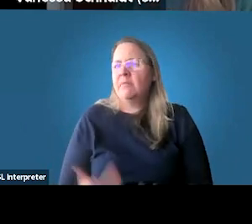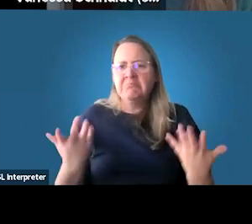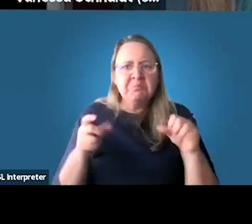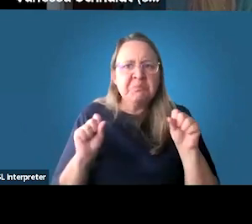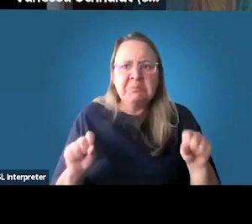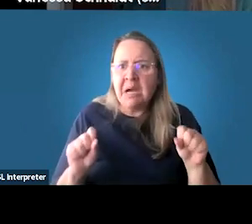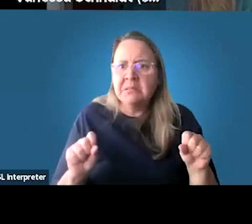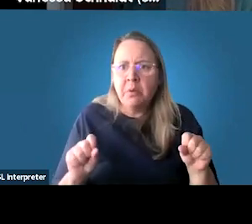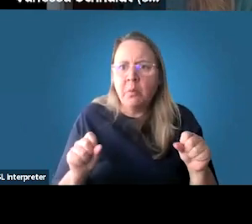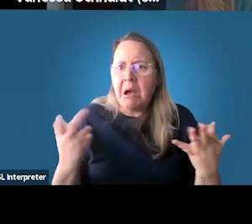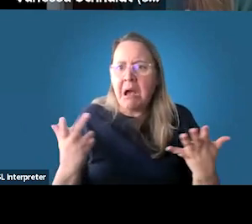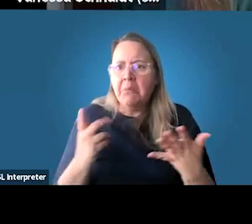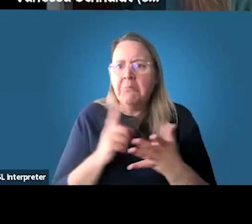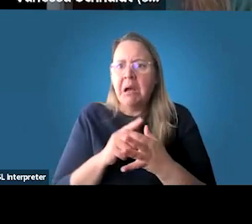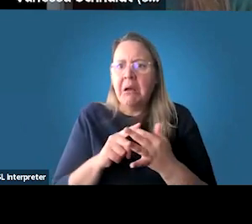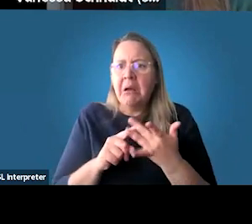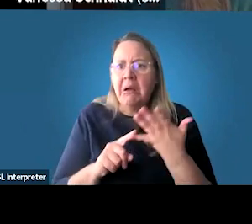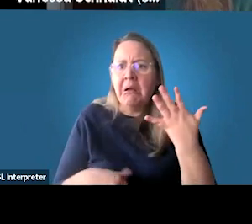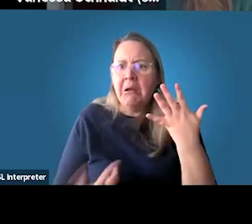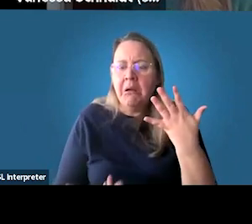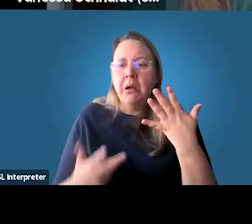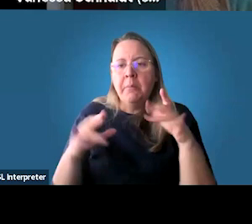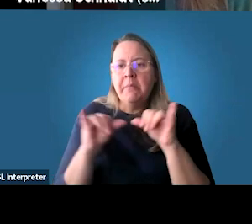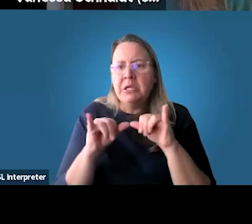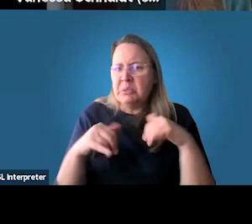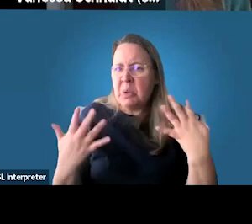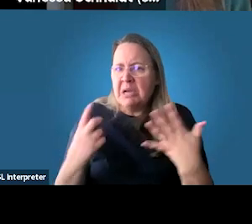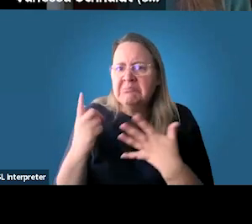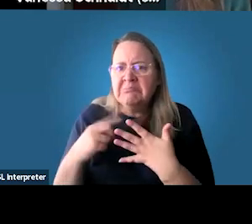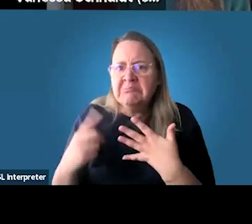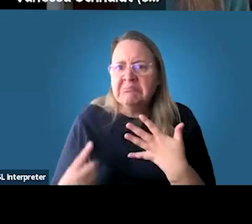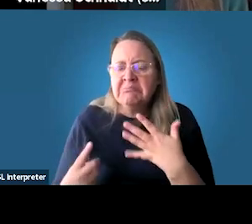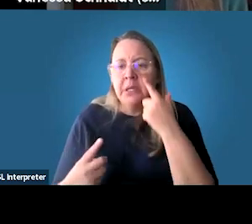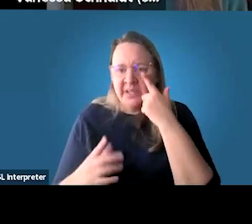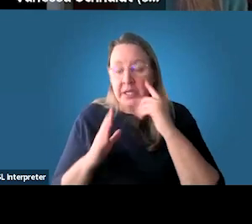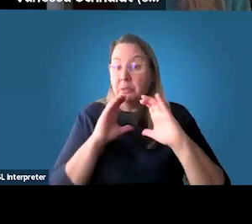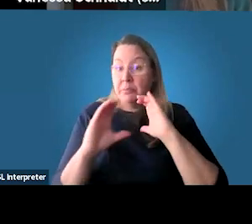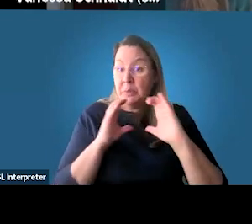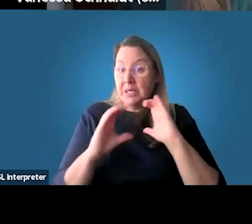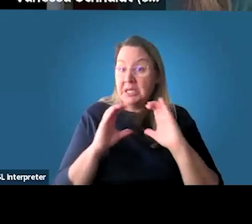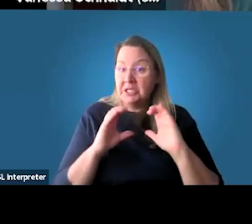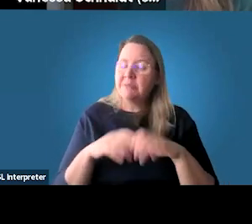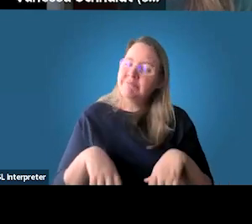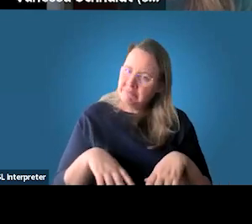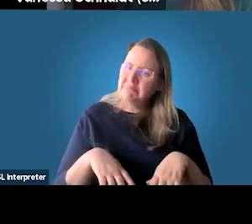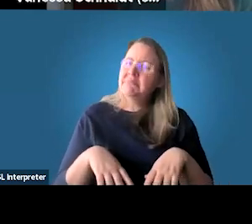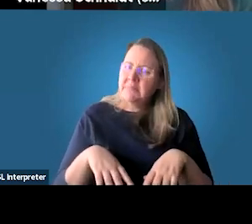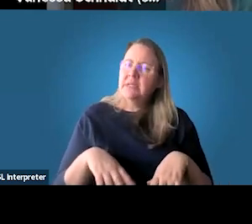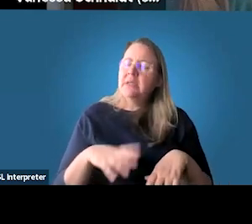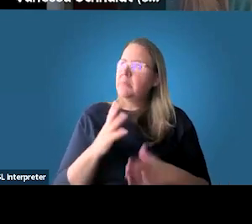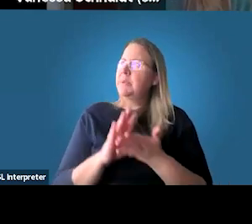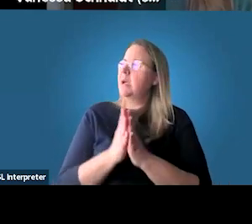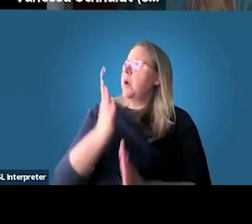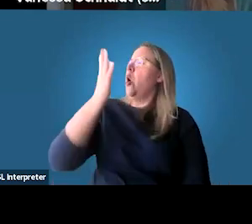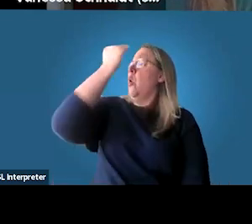What can communications achieve and what is measurable? Well, I would say that communications can raise awareness and